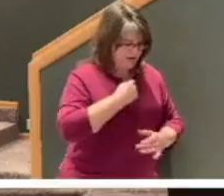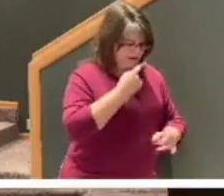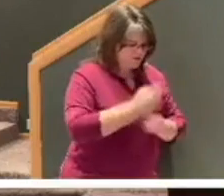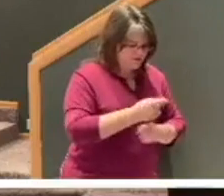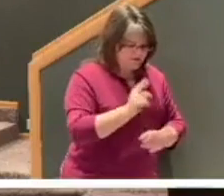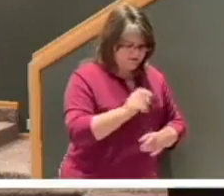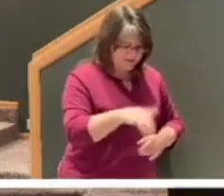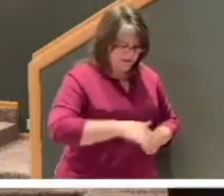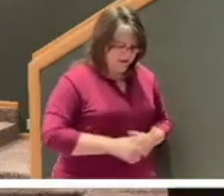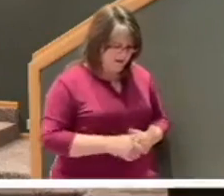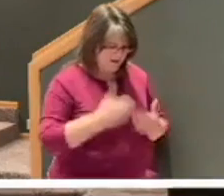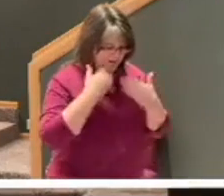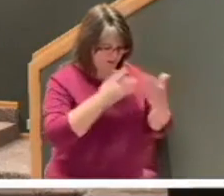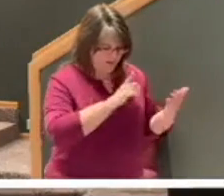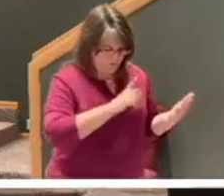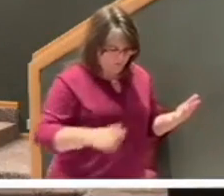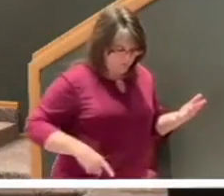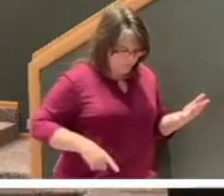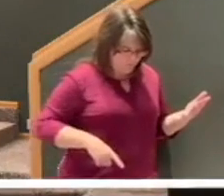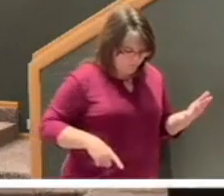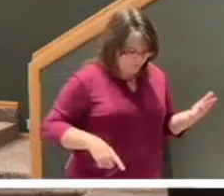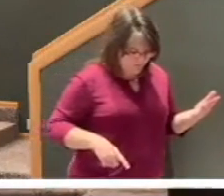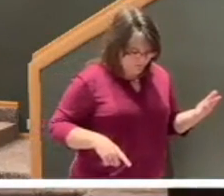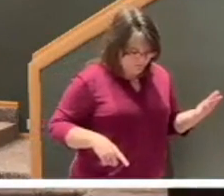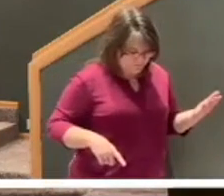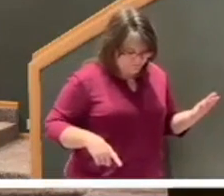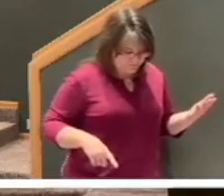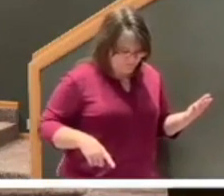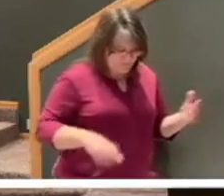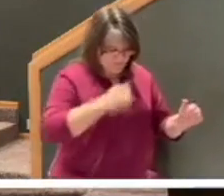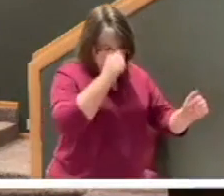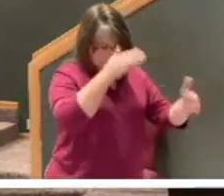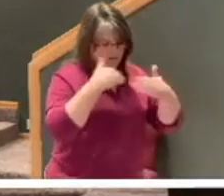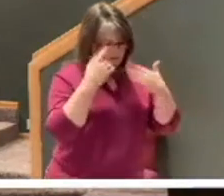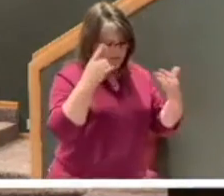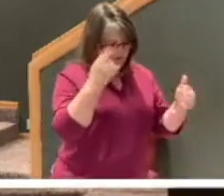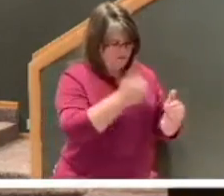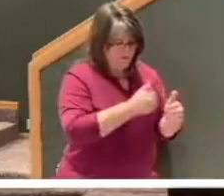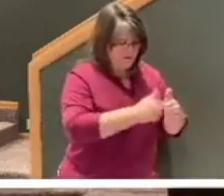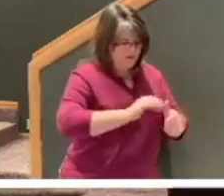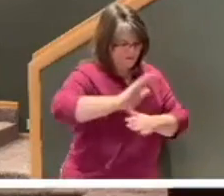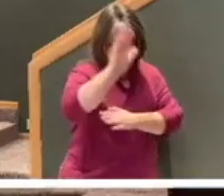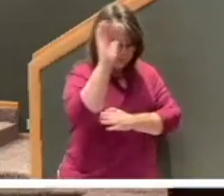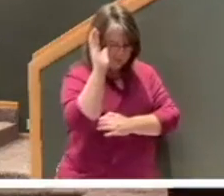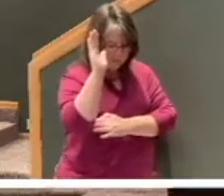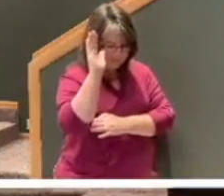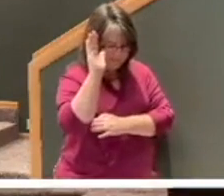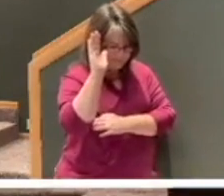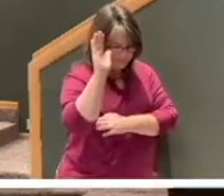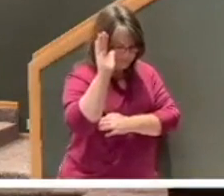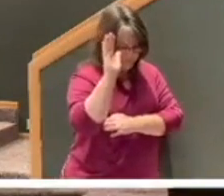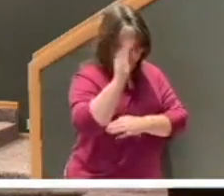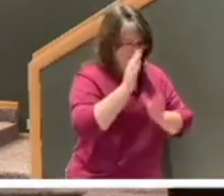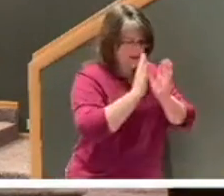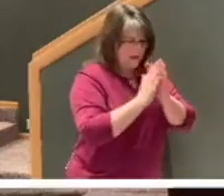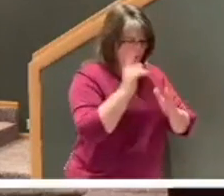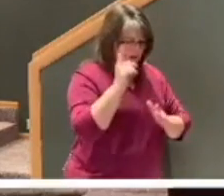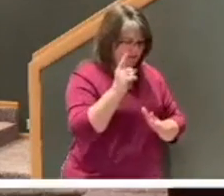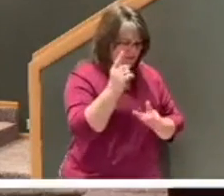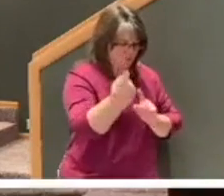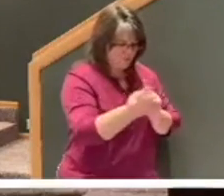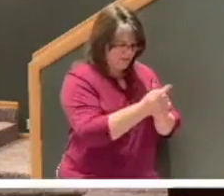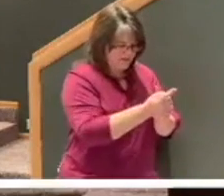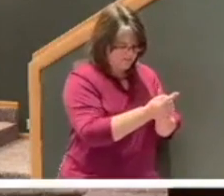it. Thank you, Lord. So, Father, I thank you for every hand that's been raised. I pray that you meet